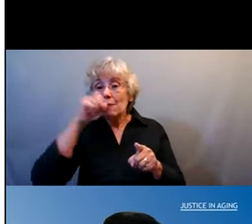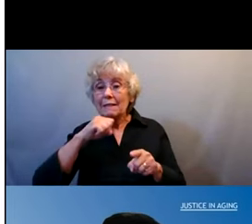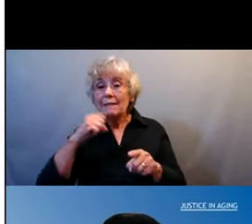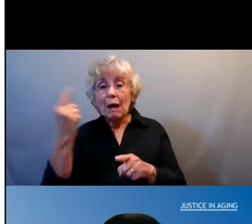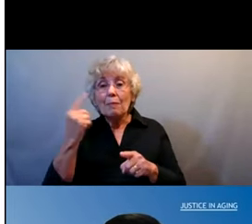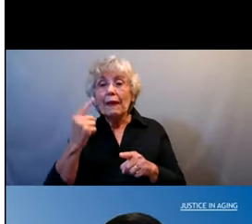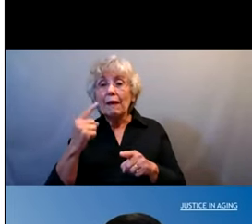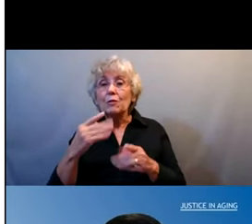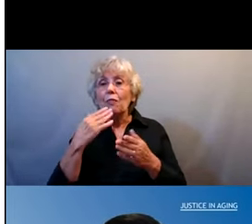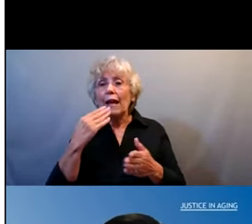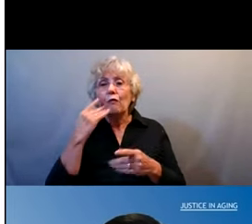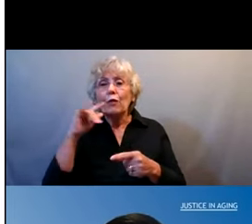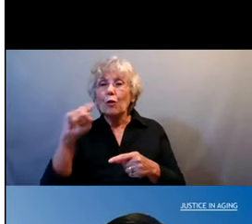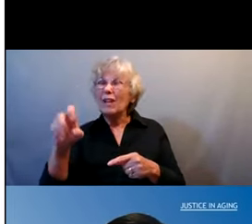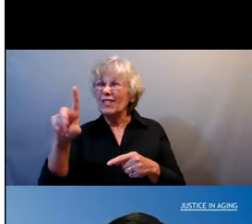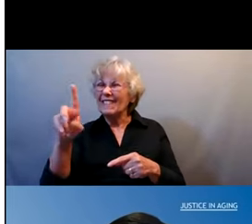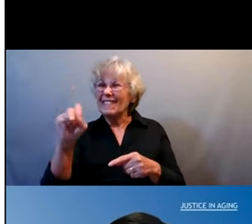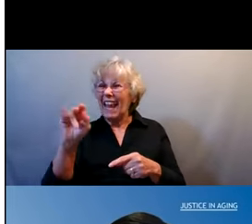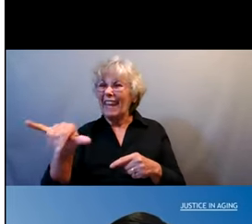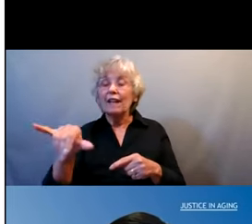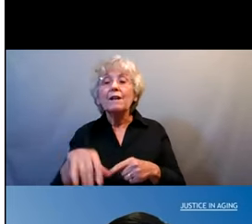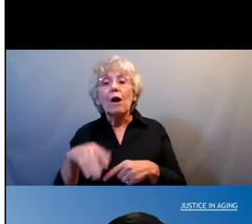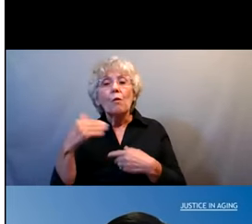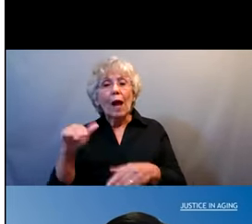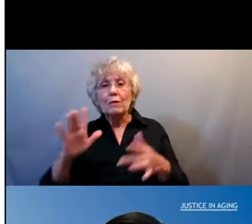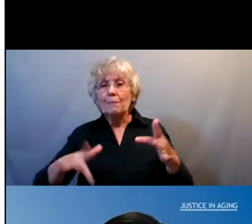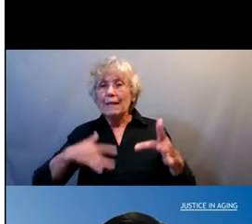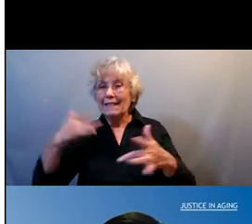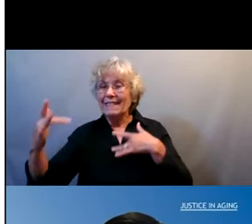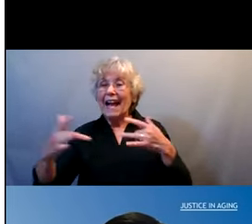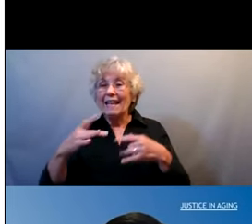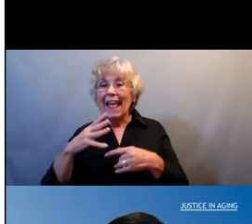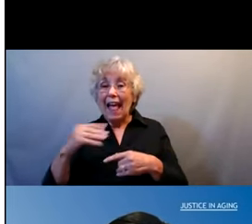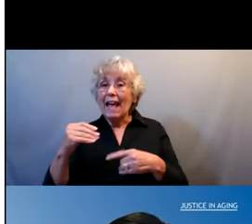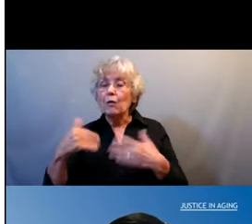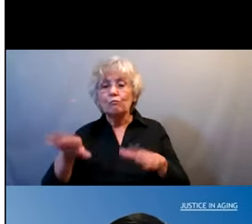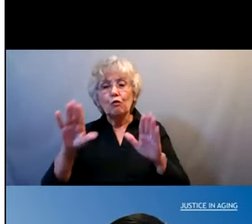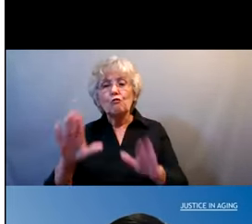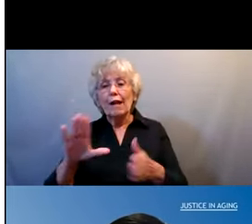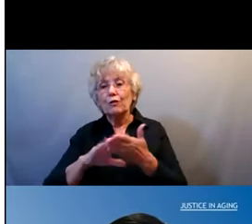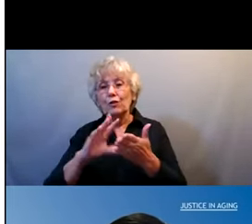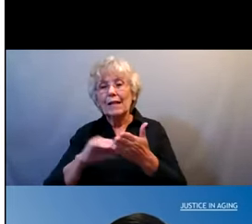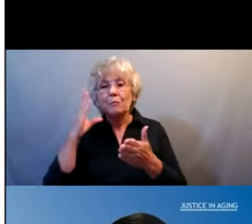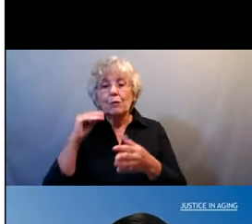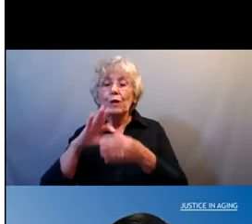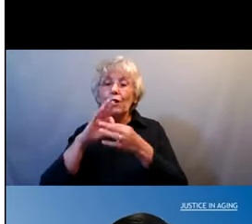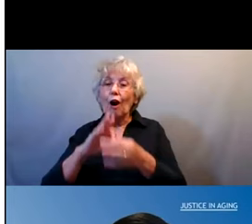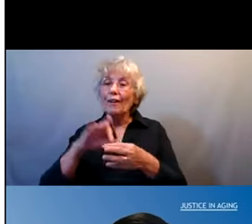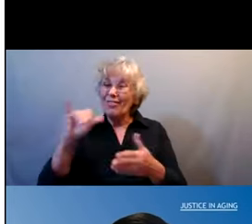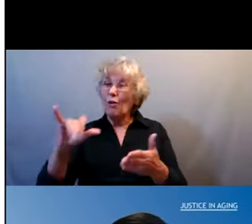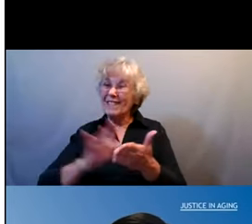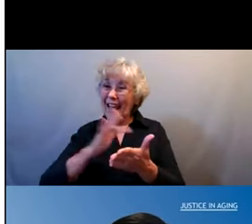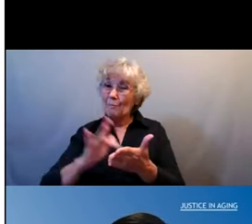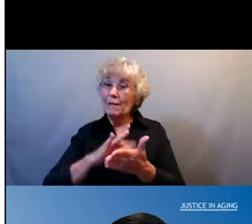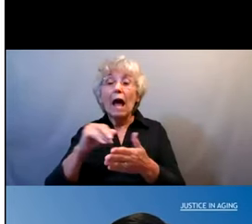question. So the it's been an exciting and quite a learning experience with regards to the tablets. And so what